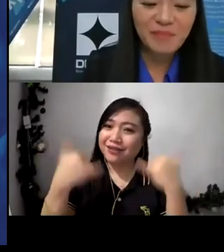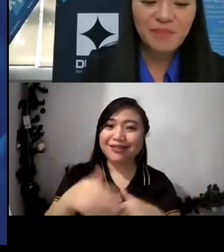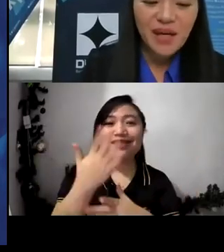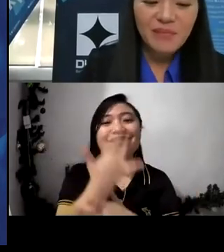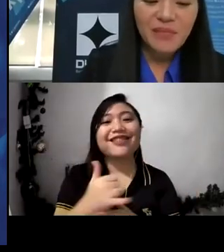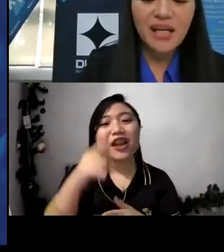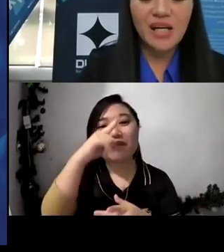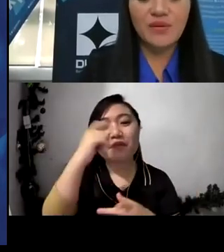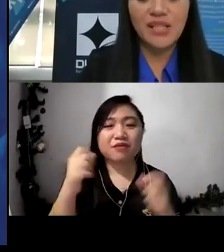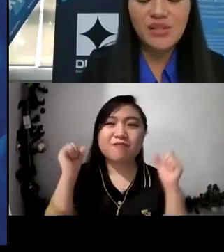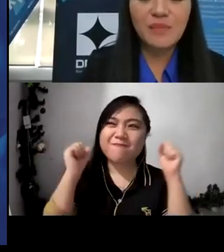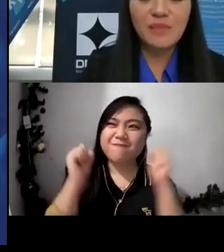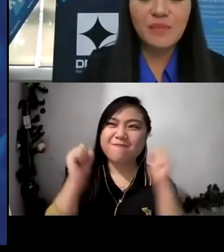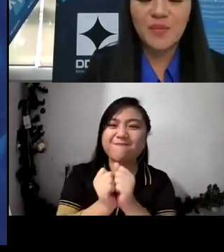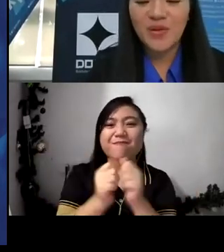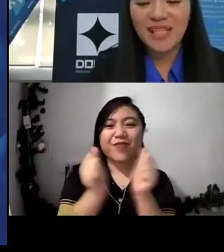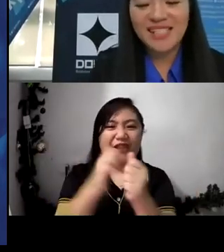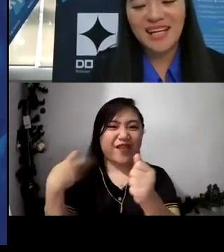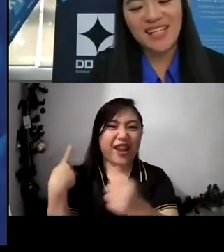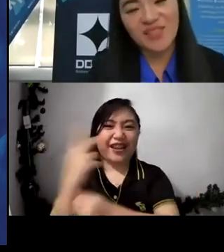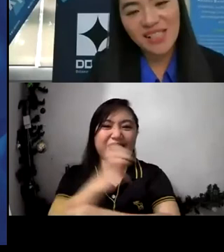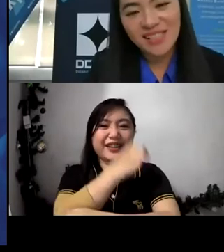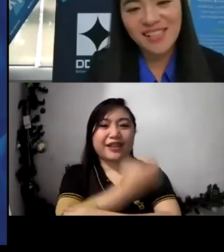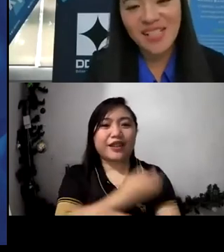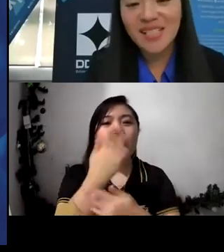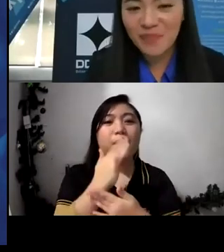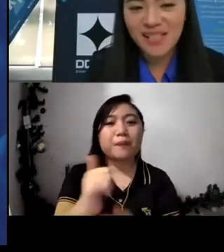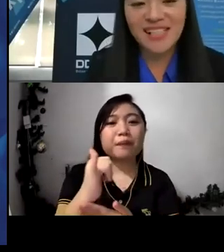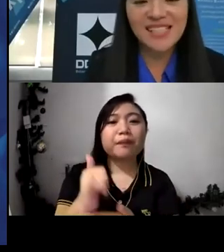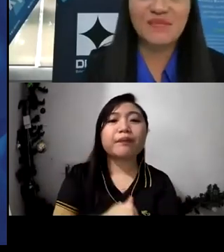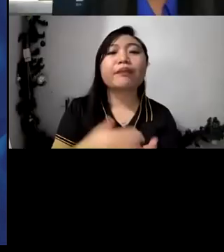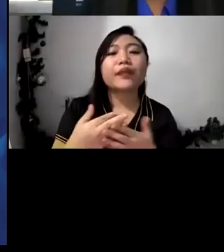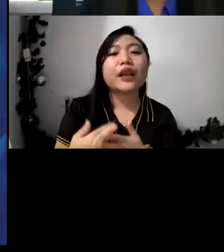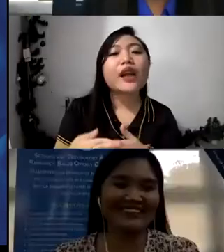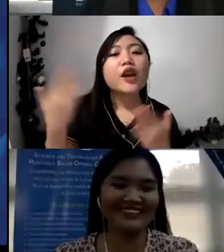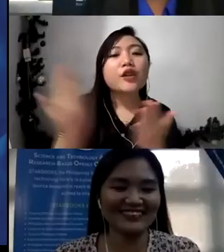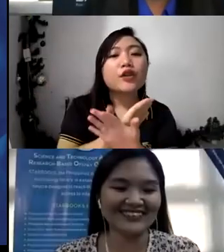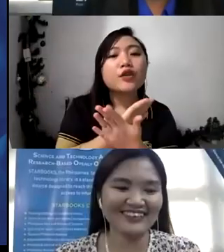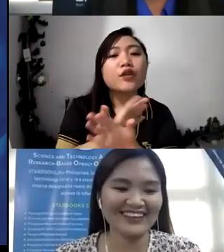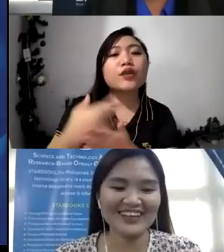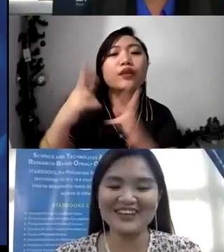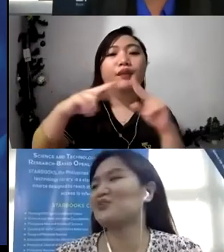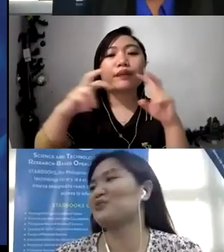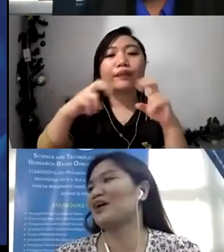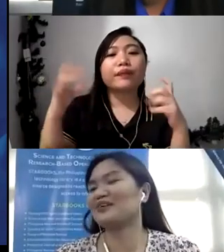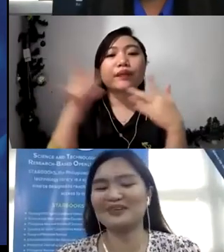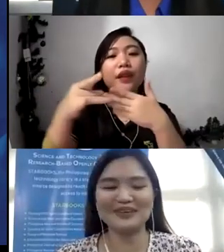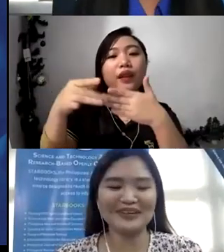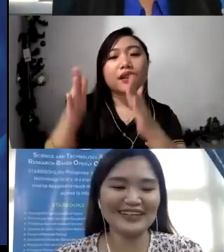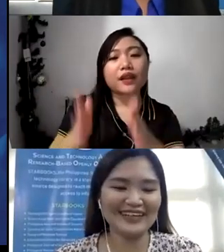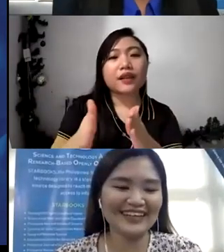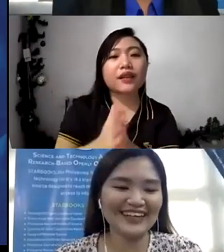facilitated by our newly promoted science research specialist, Ms. Keishan Yunis M.